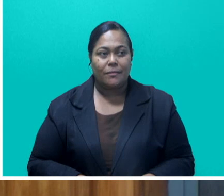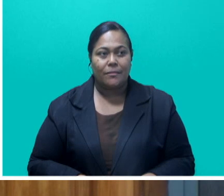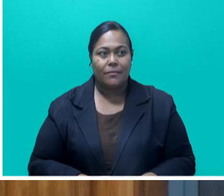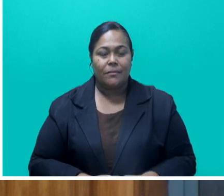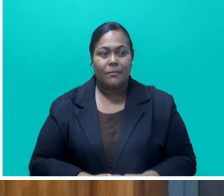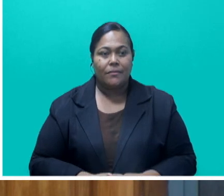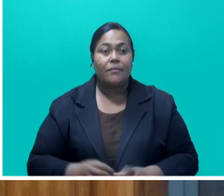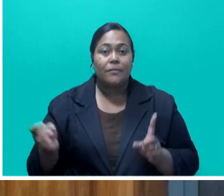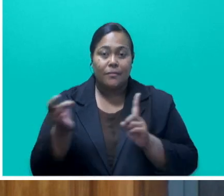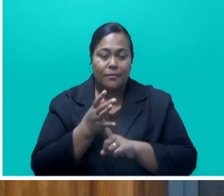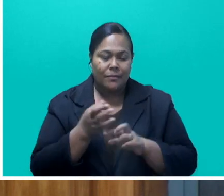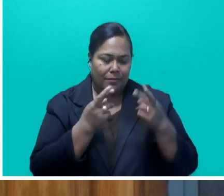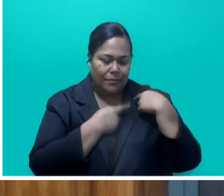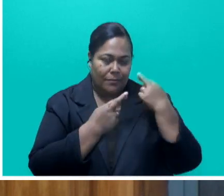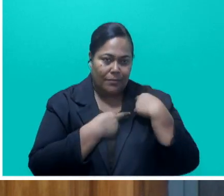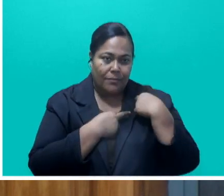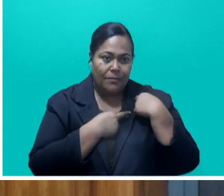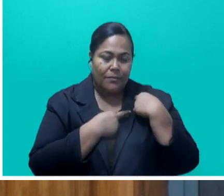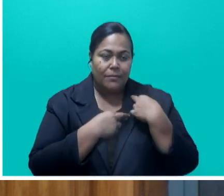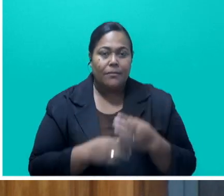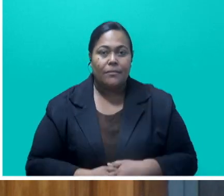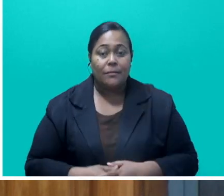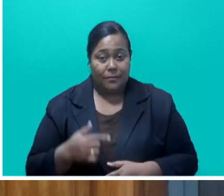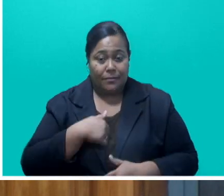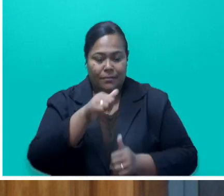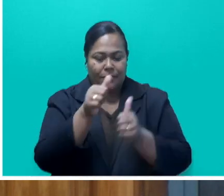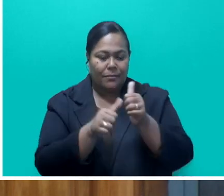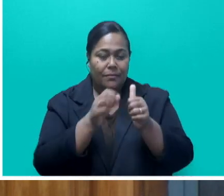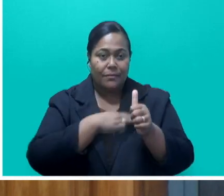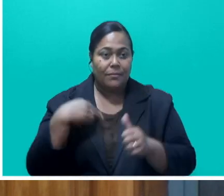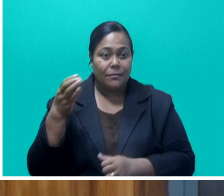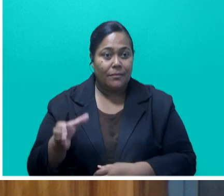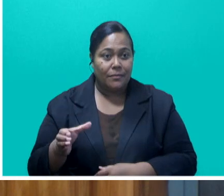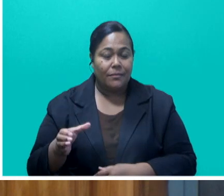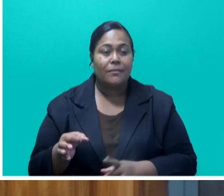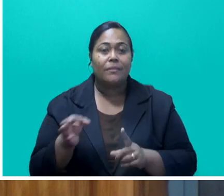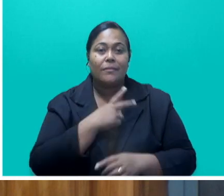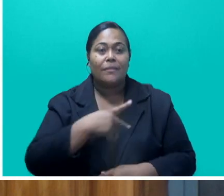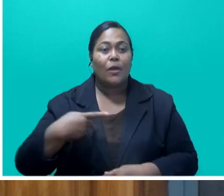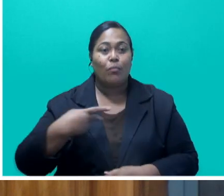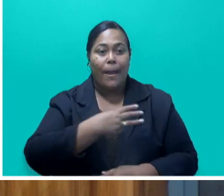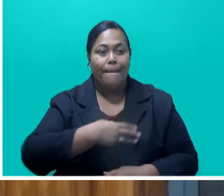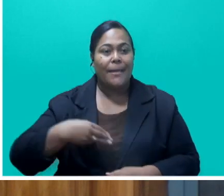important responsibility of being an Assistant Minister in the Prime Minister's office.